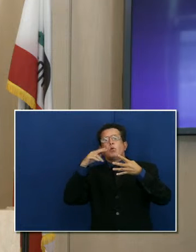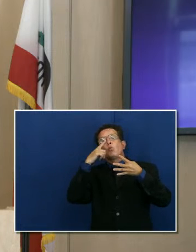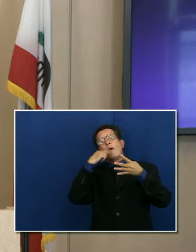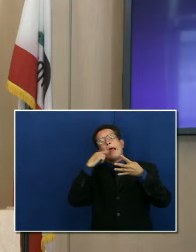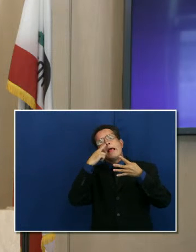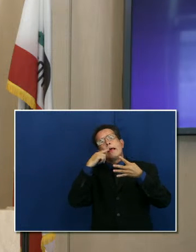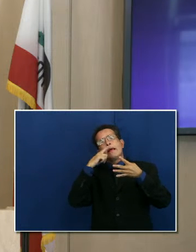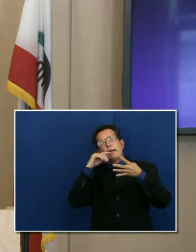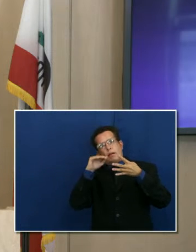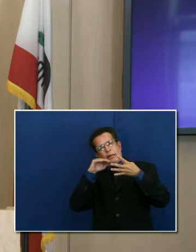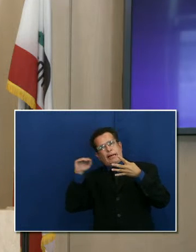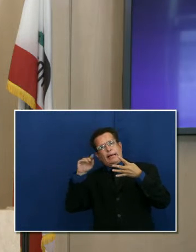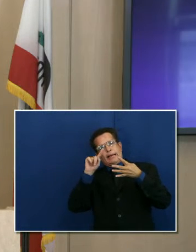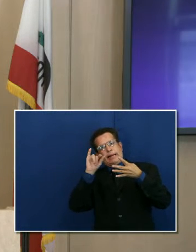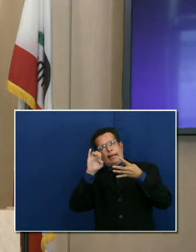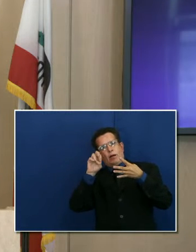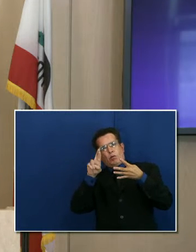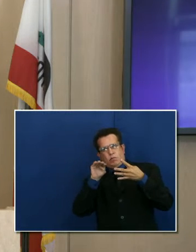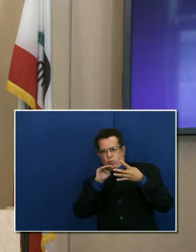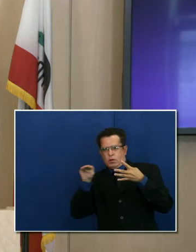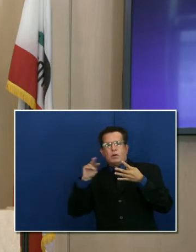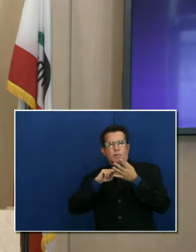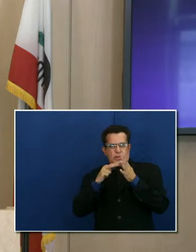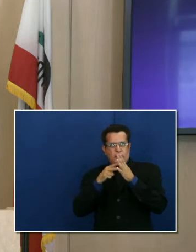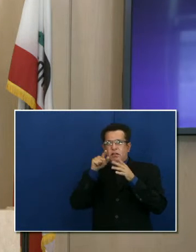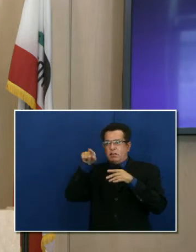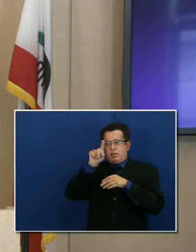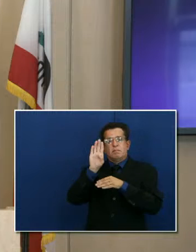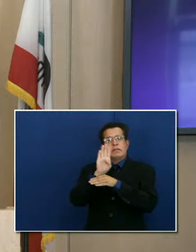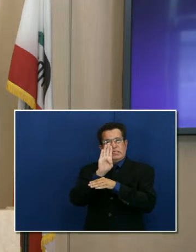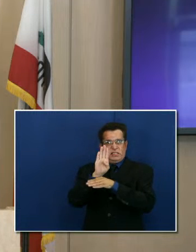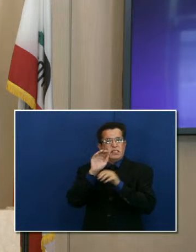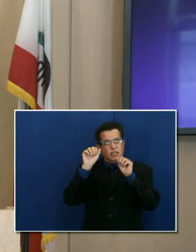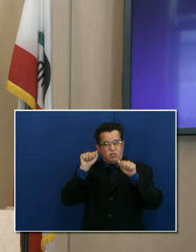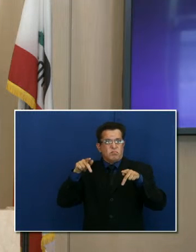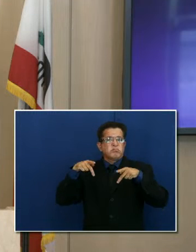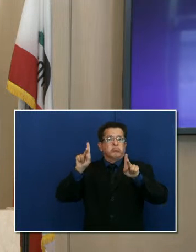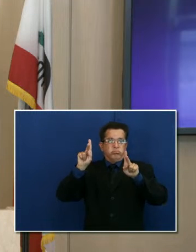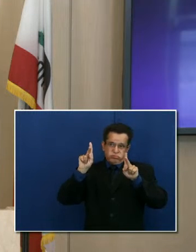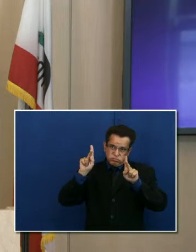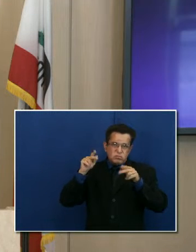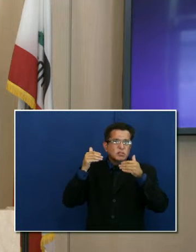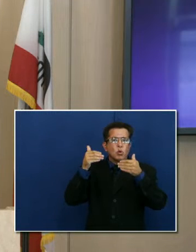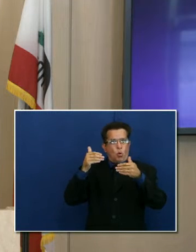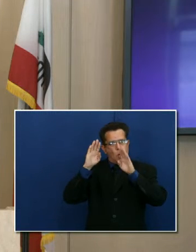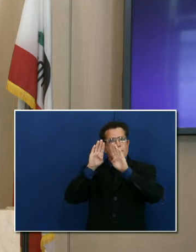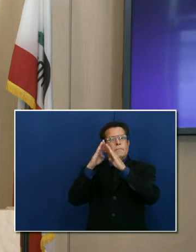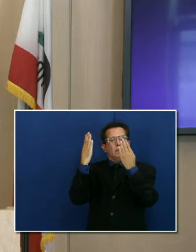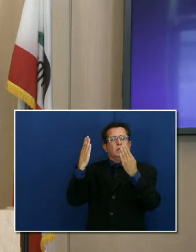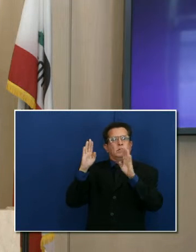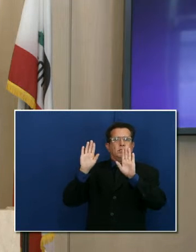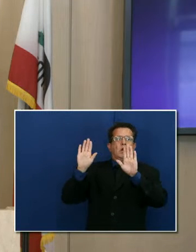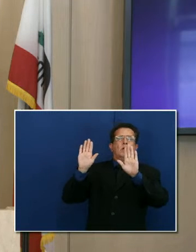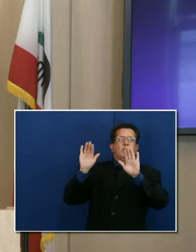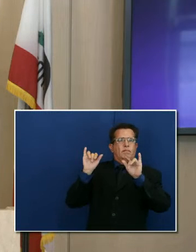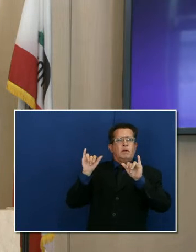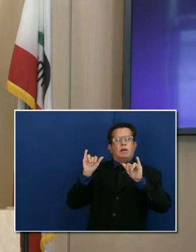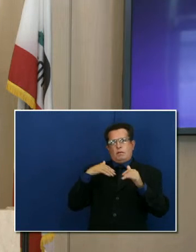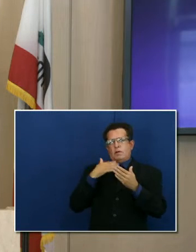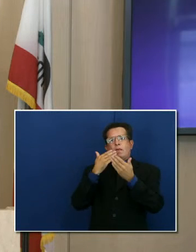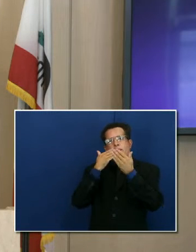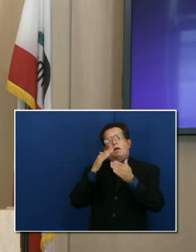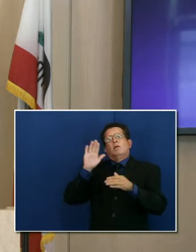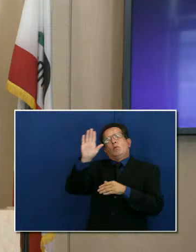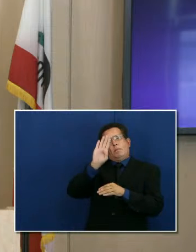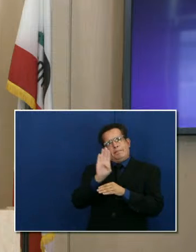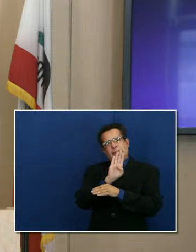which allows some businesses to operate with restrictions, and that's good news. We appreciate the efforts of our local